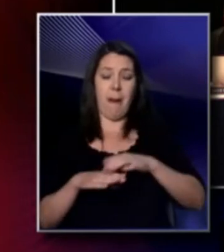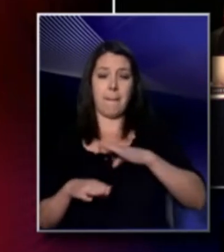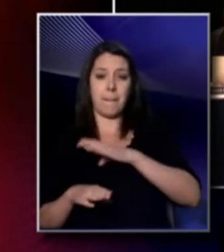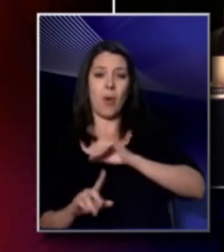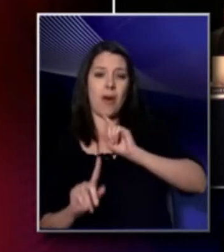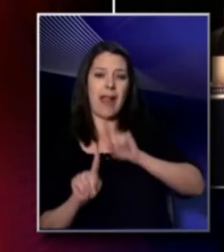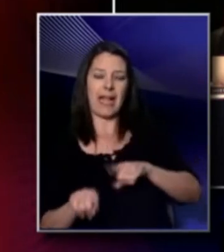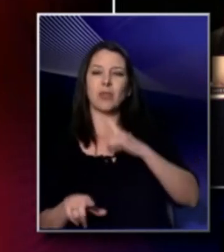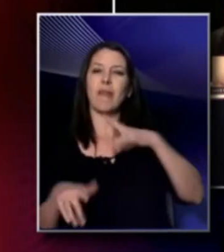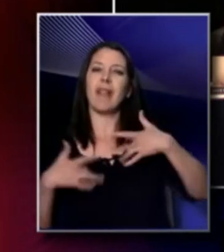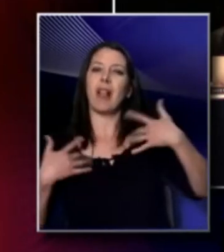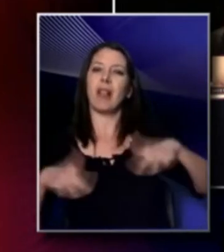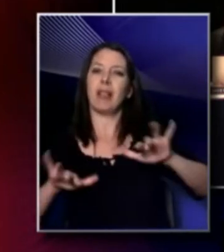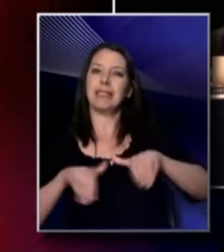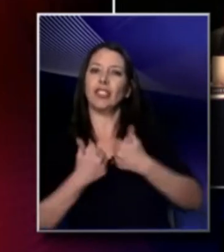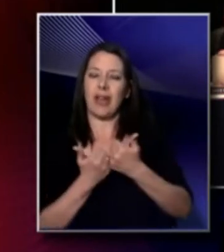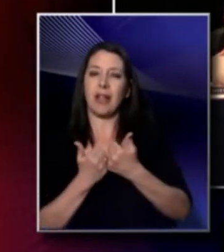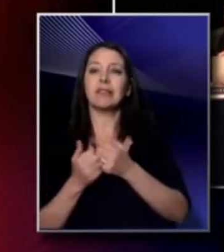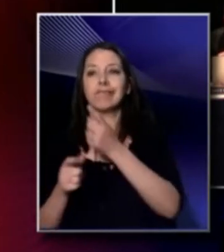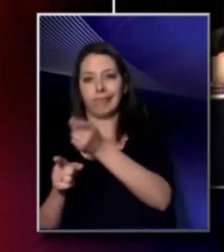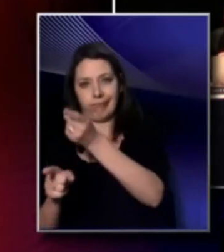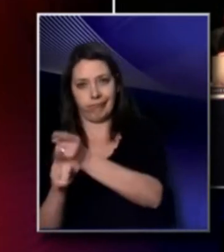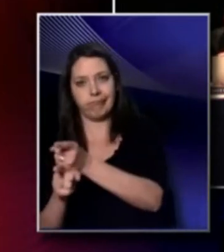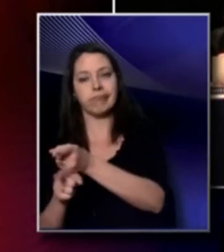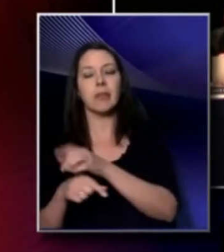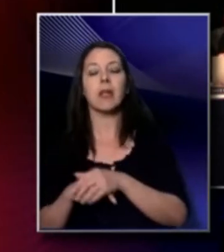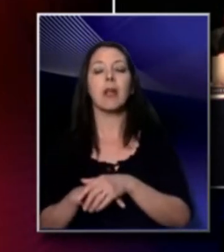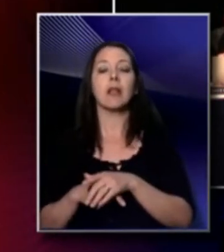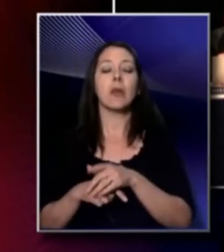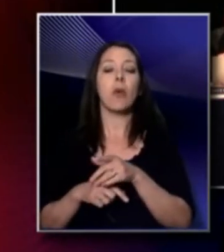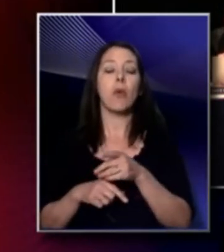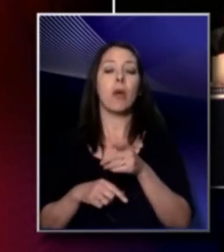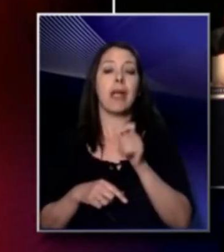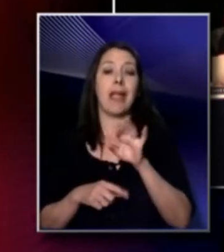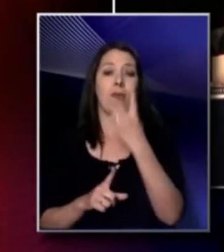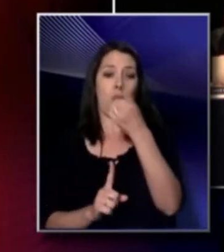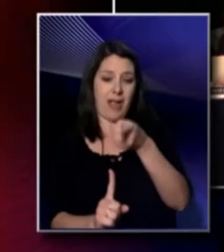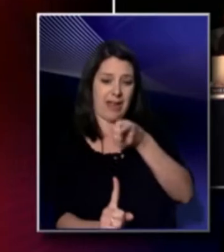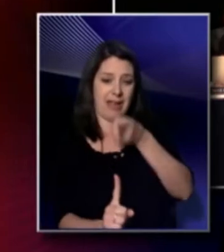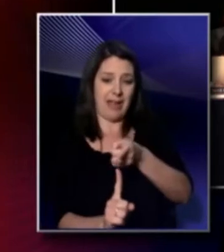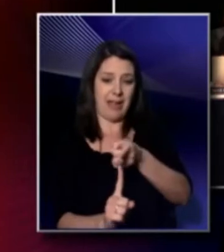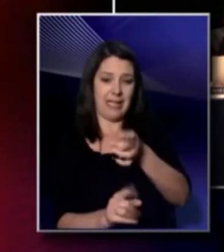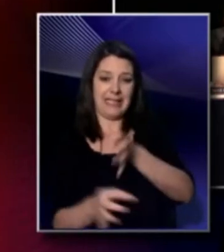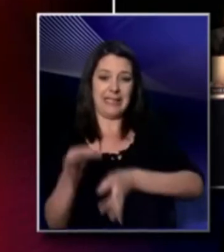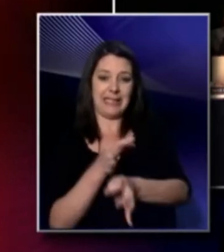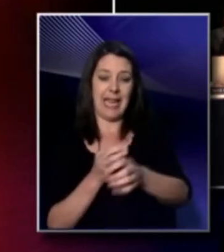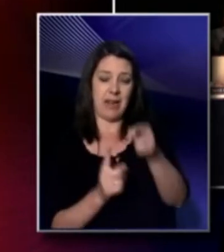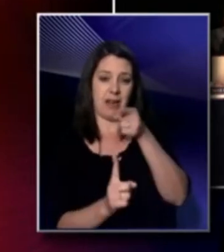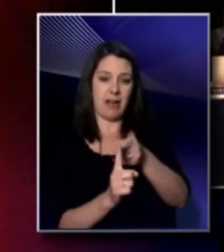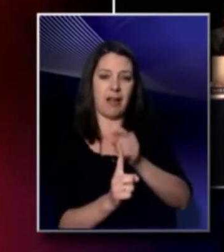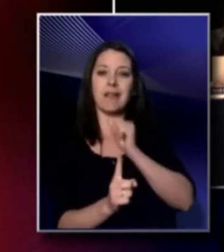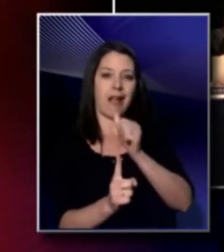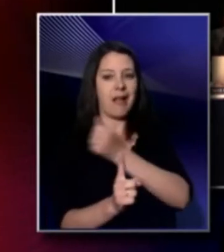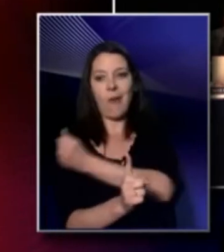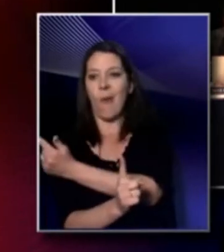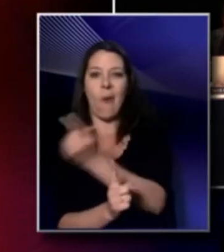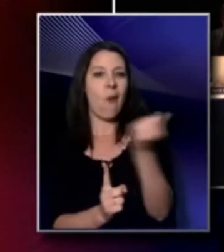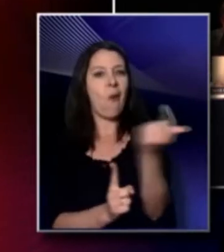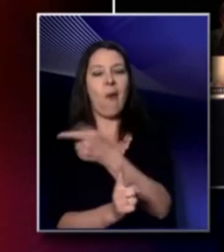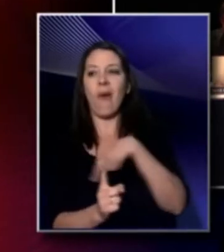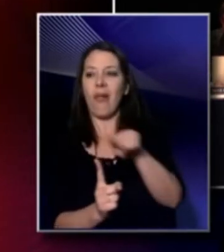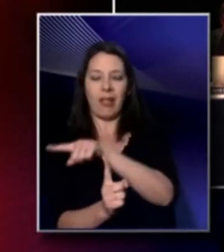create if we have one centralized location? My question is, this ombudsman would be